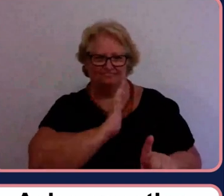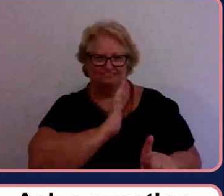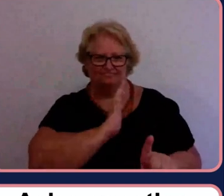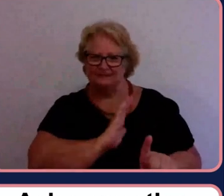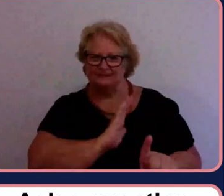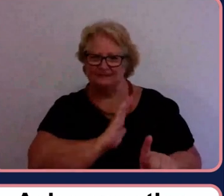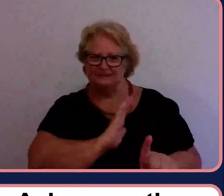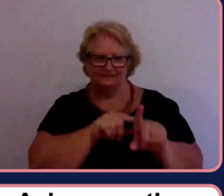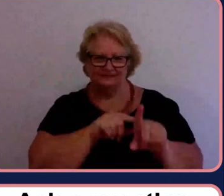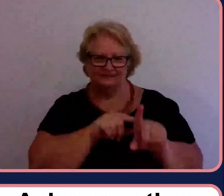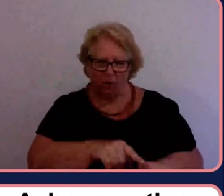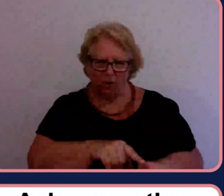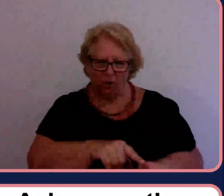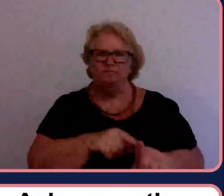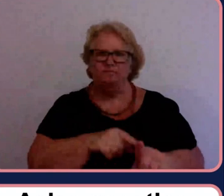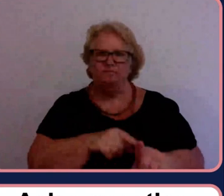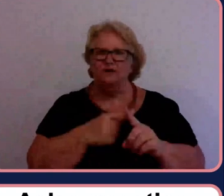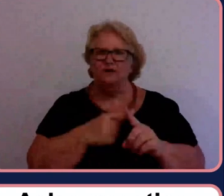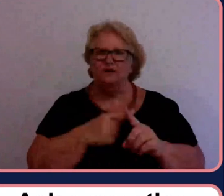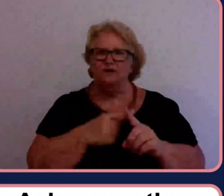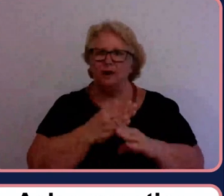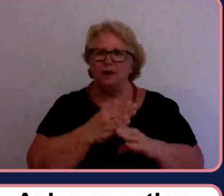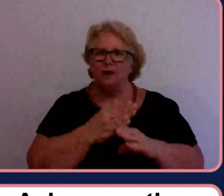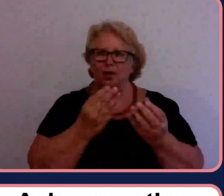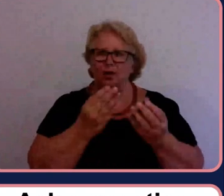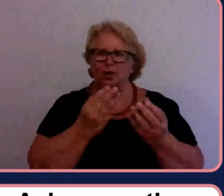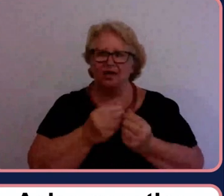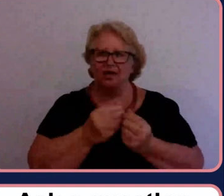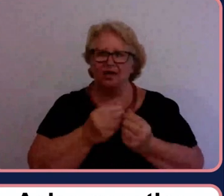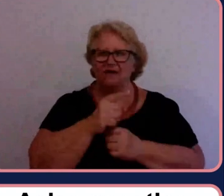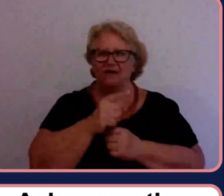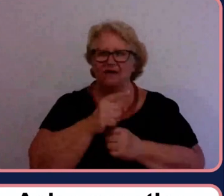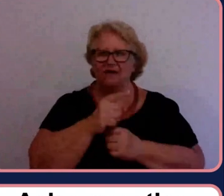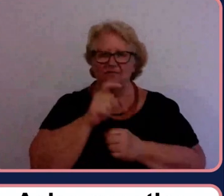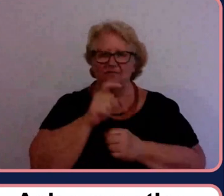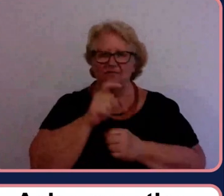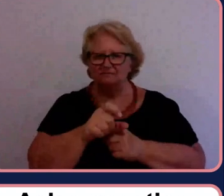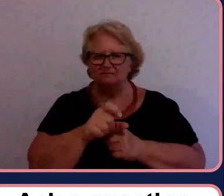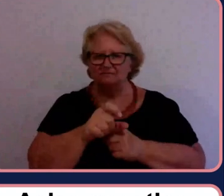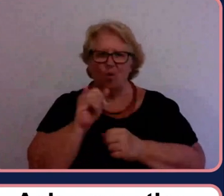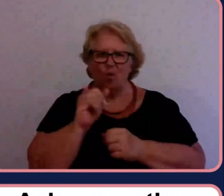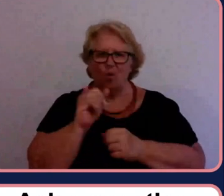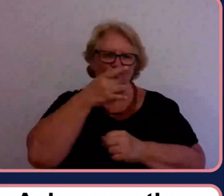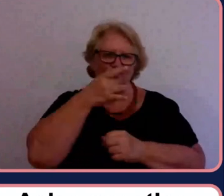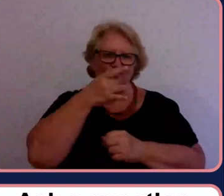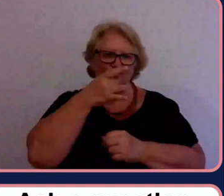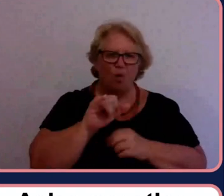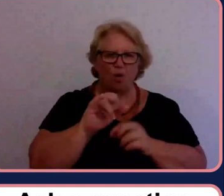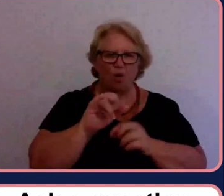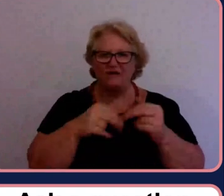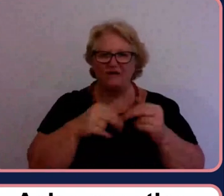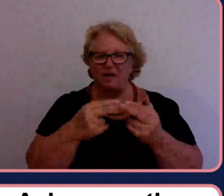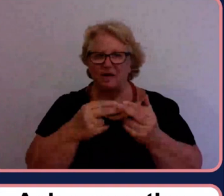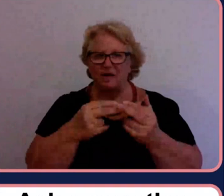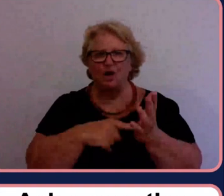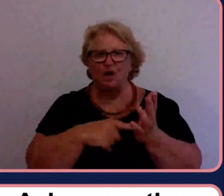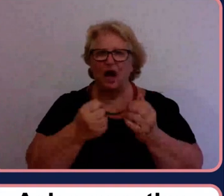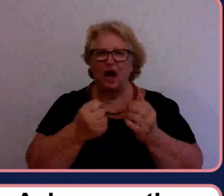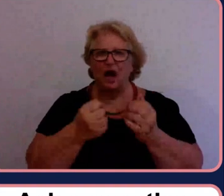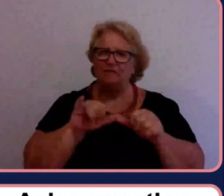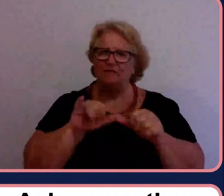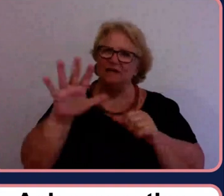working with the participant, or in the case of children, with the child and the family, to optimise lifetime